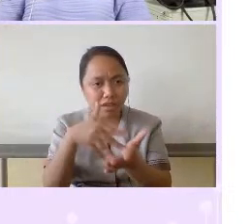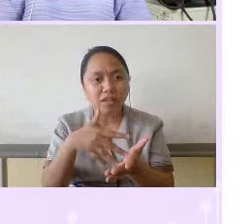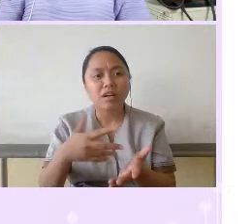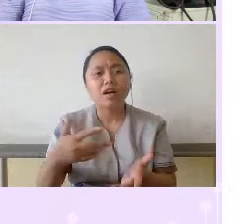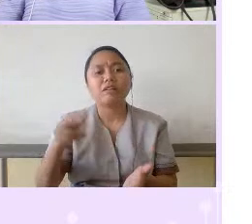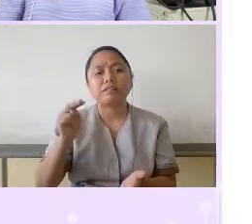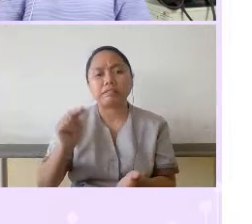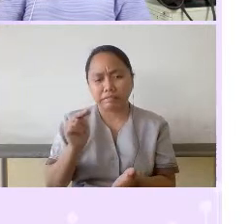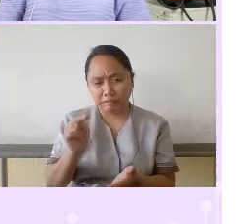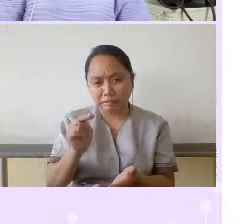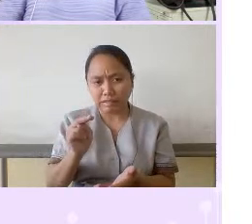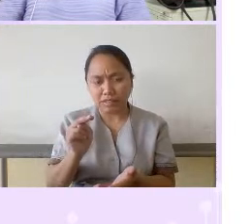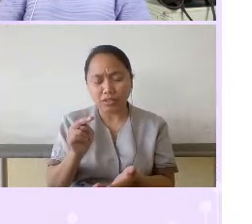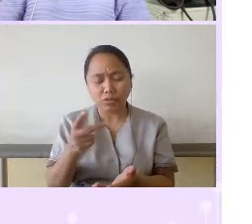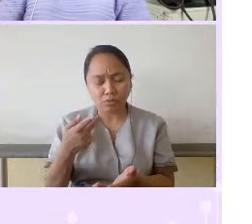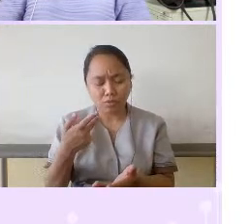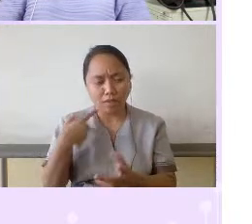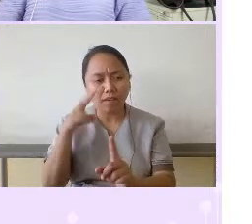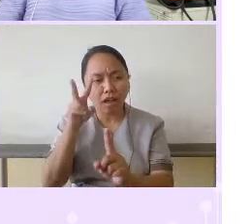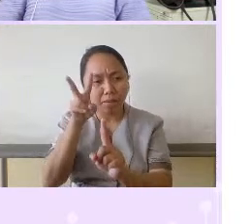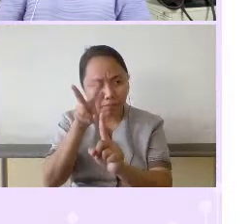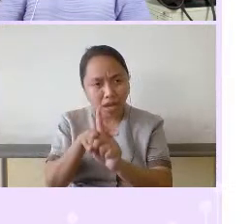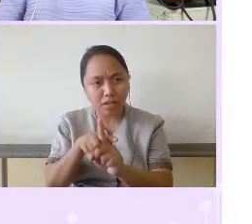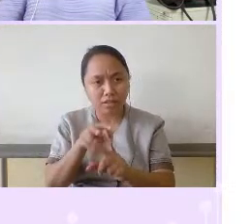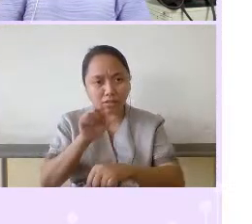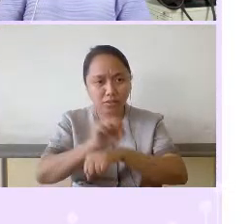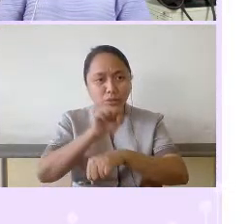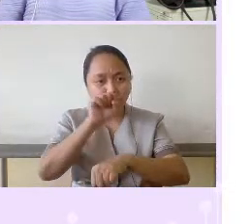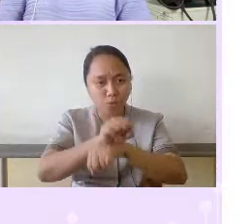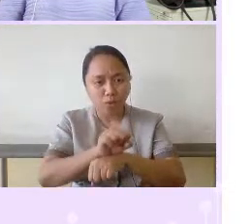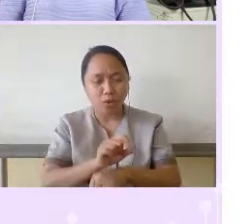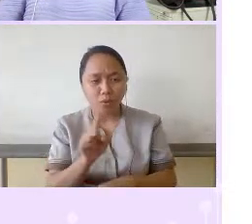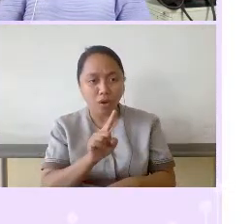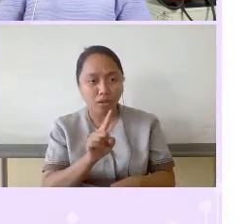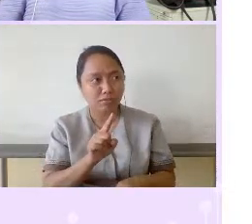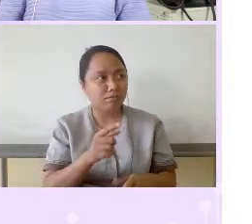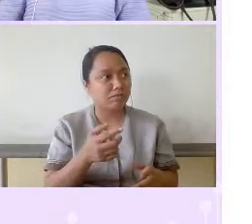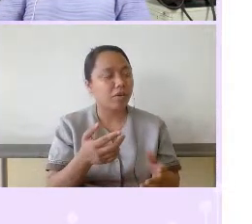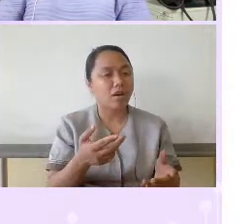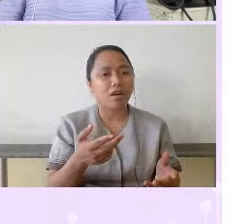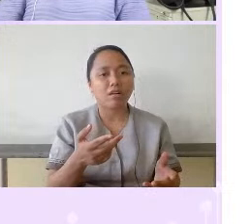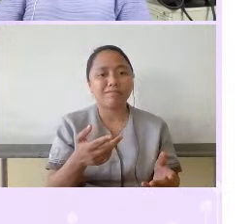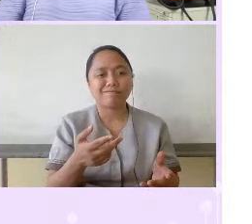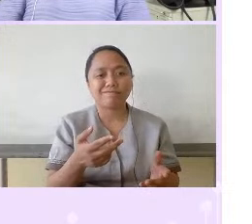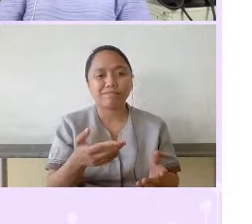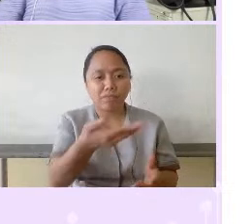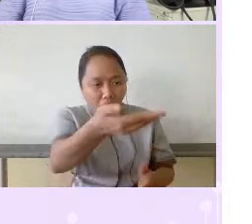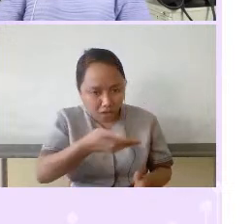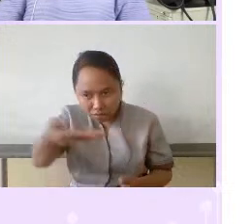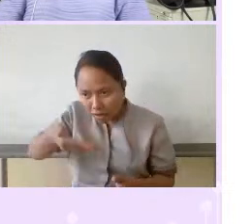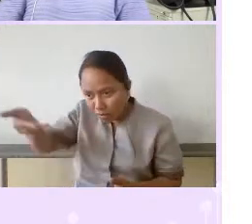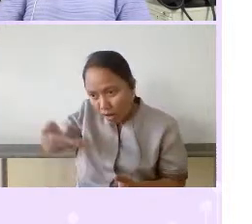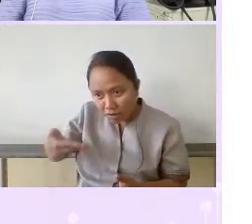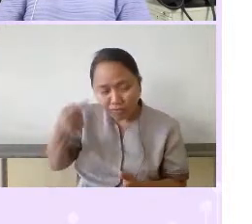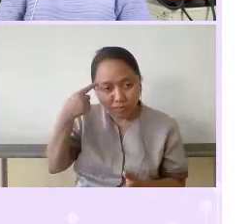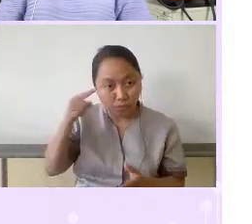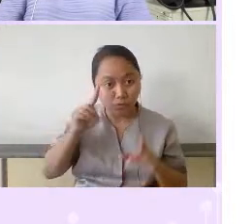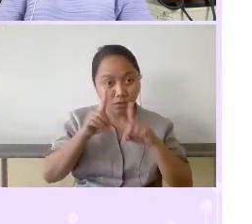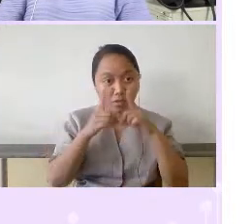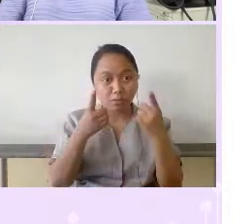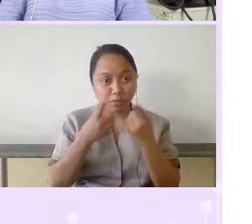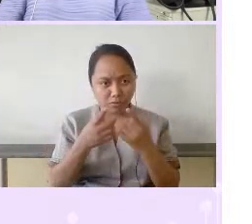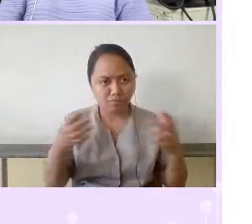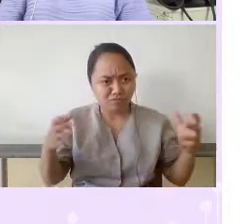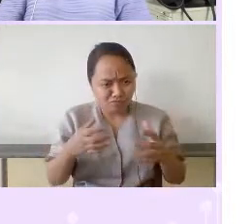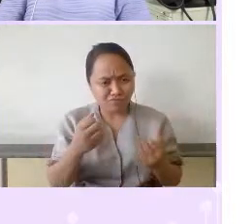mga youth employability programs ng ating department. We recognize the crucial role of youth in reshaping the future of the